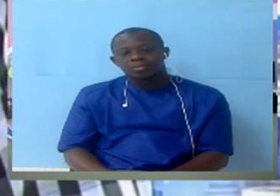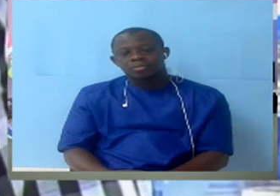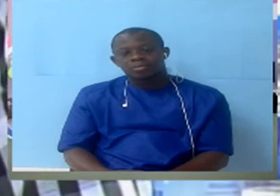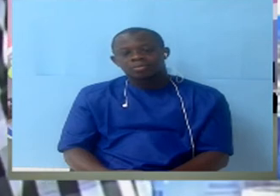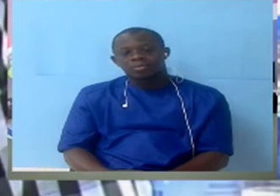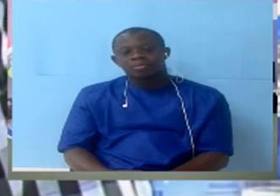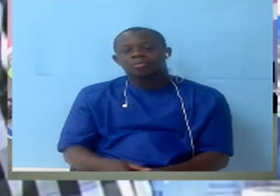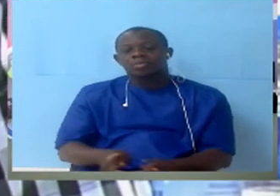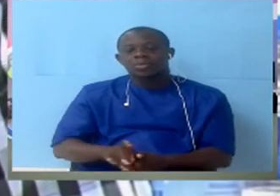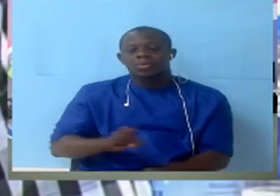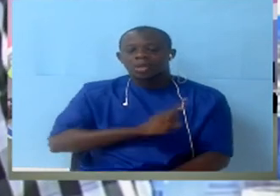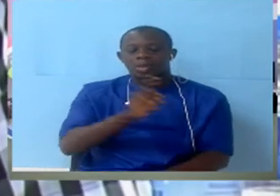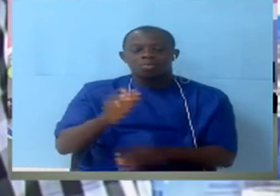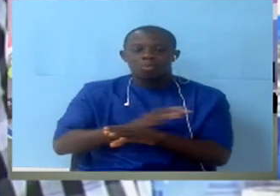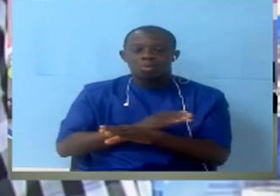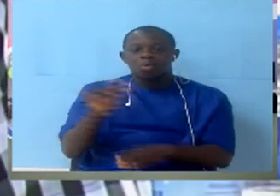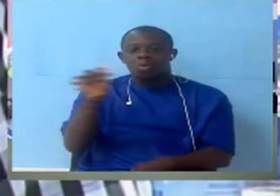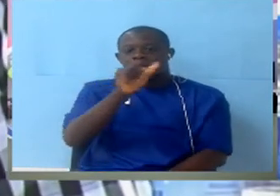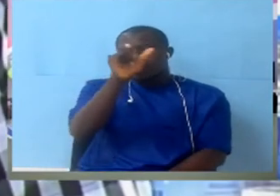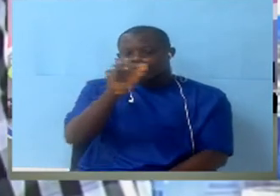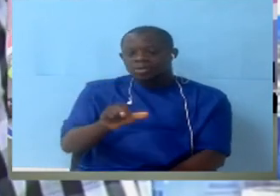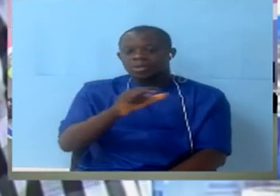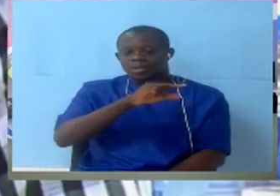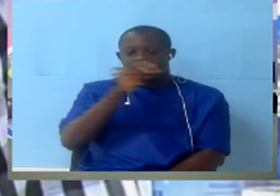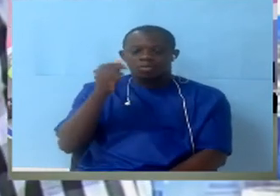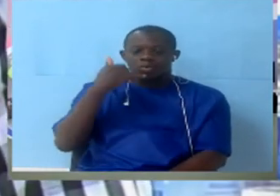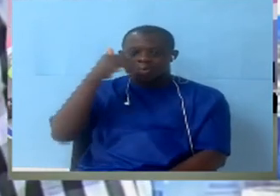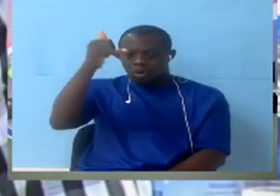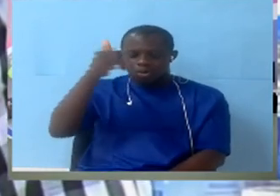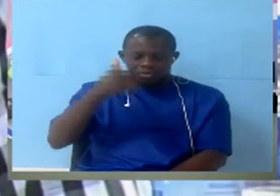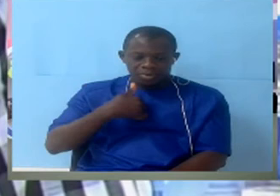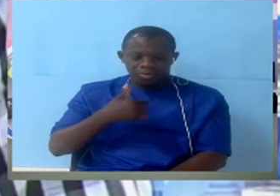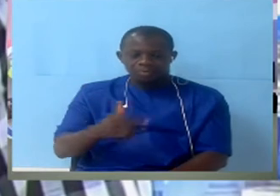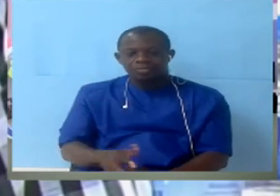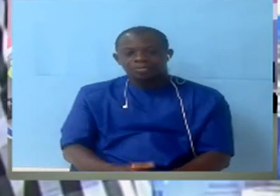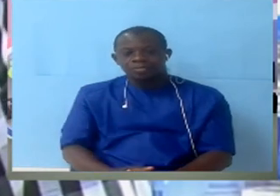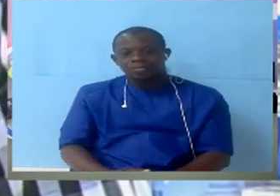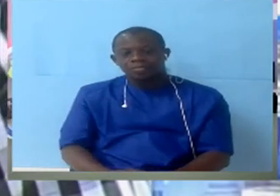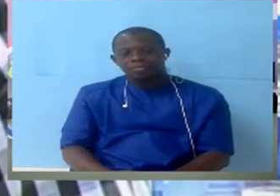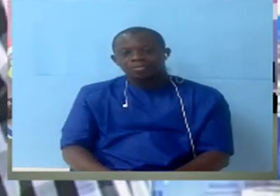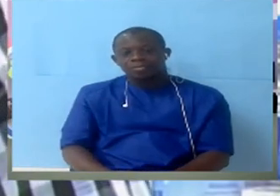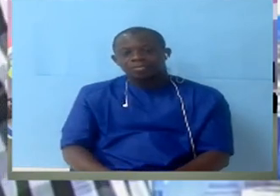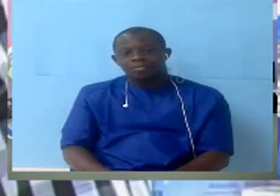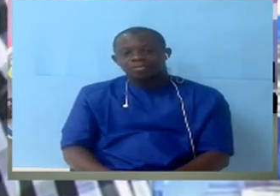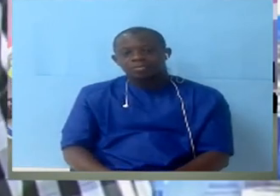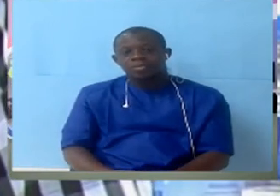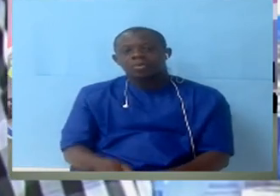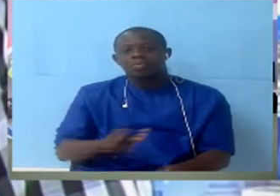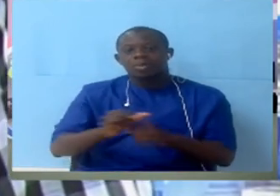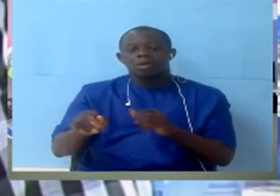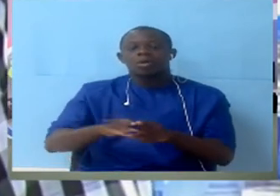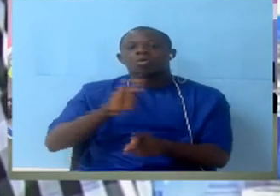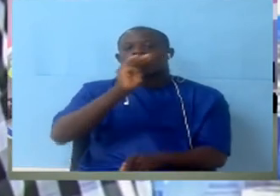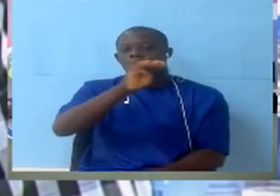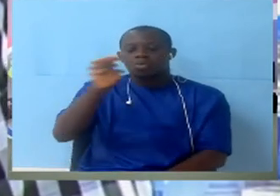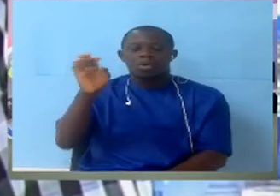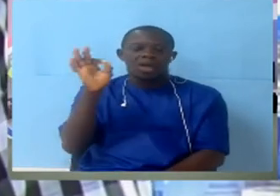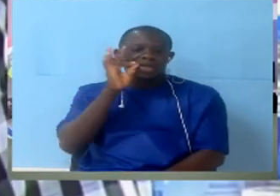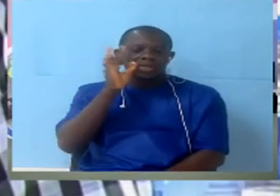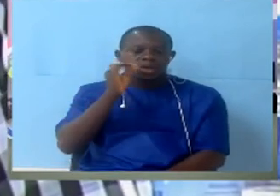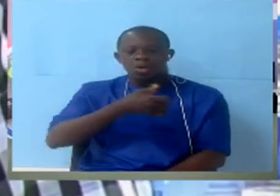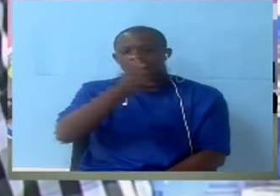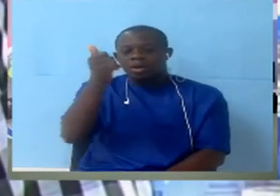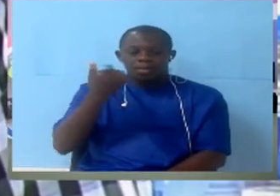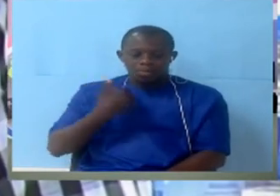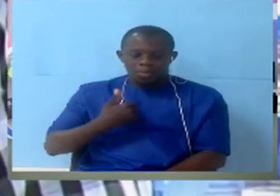The bulldozer. Bulldozer. La model you call. One of them called me. So that I can go and answer to them.